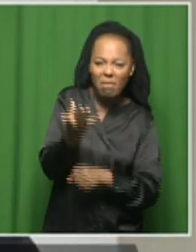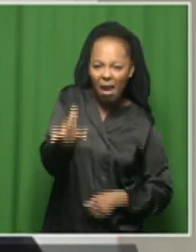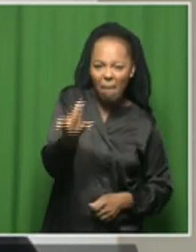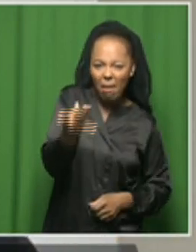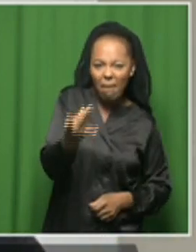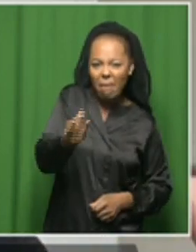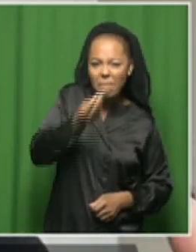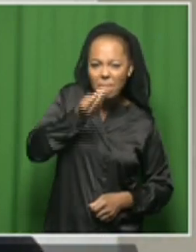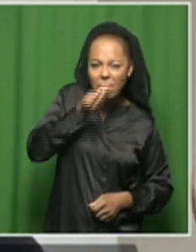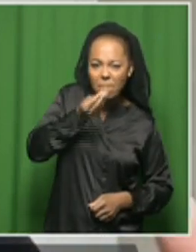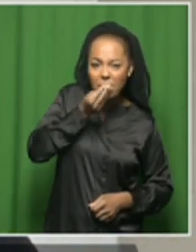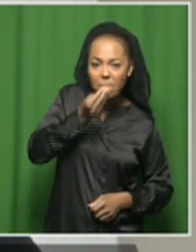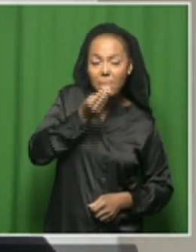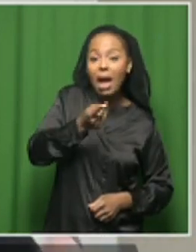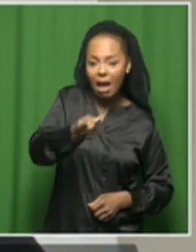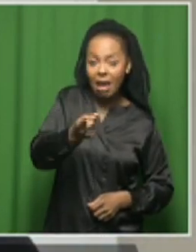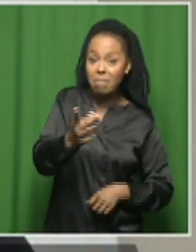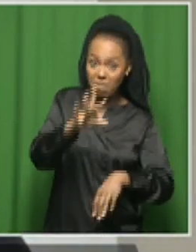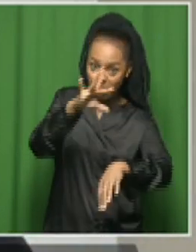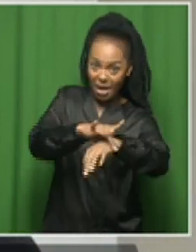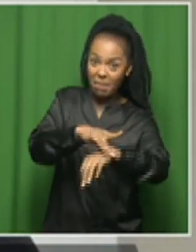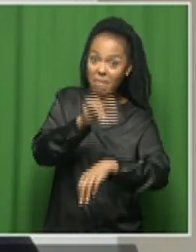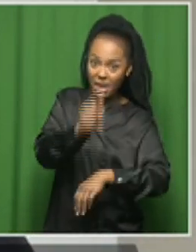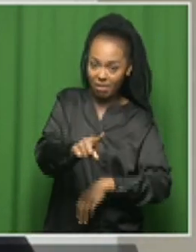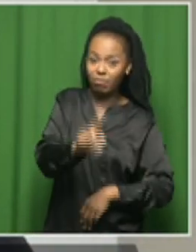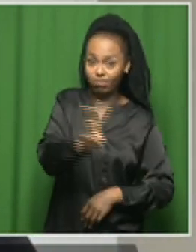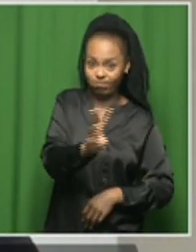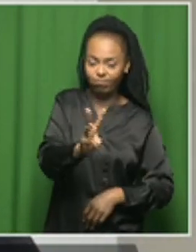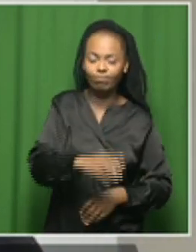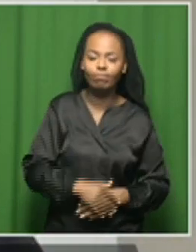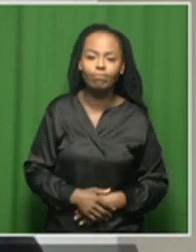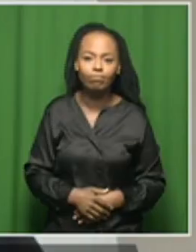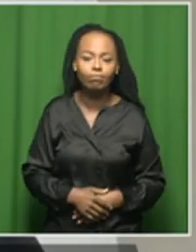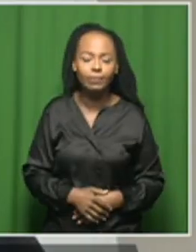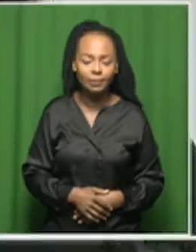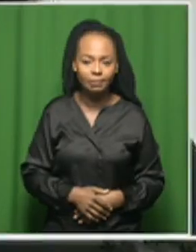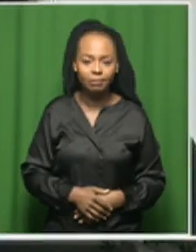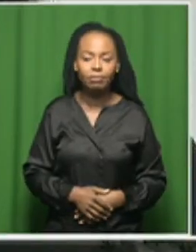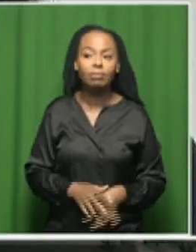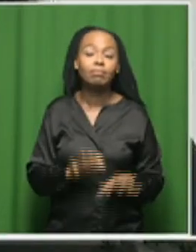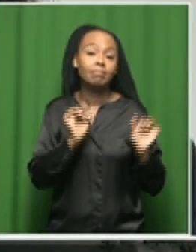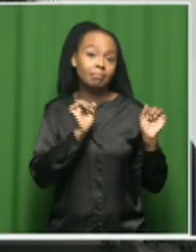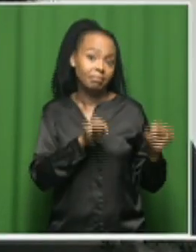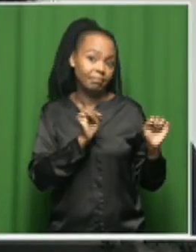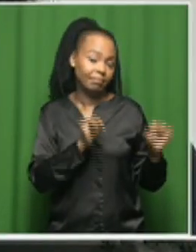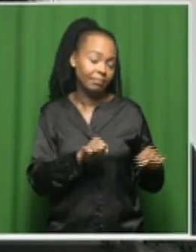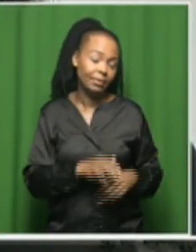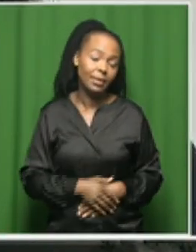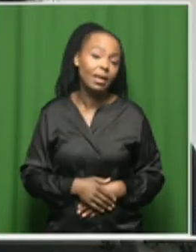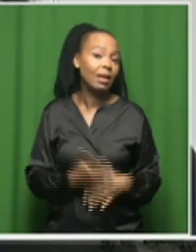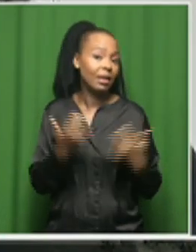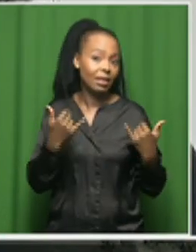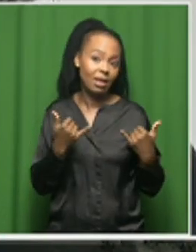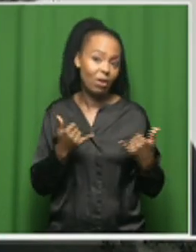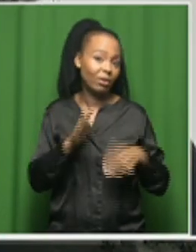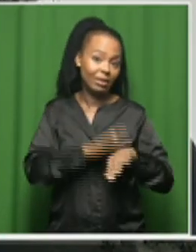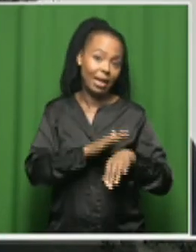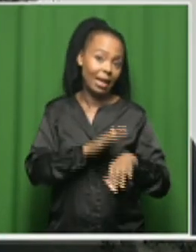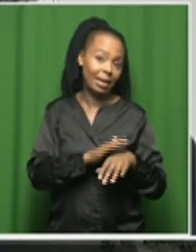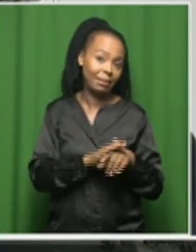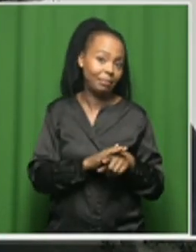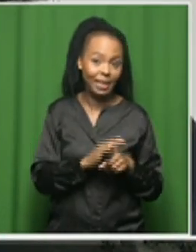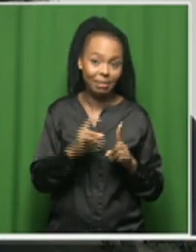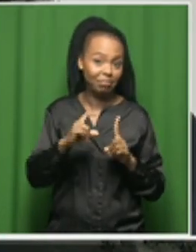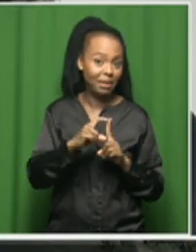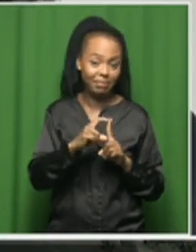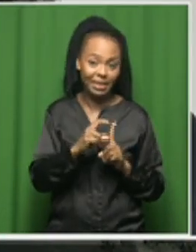more predisposed to having gout. Yeah. Obviously, the festive season is approaching, and people are really